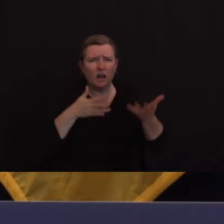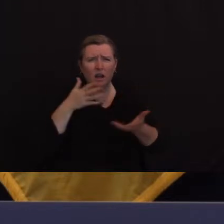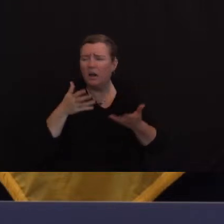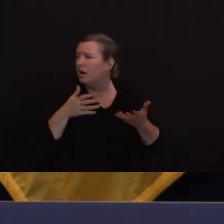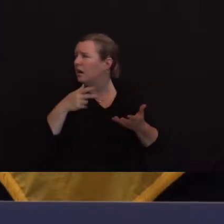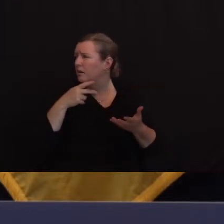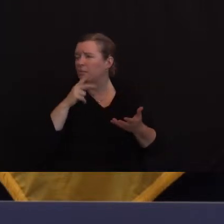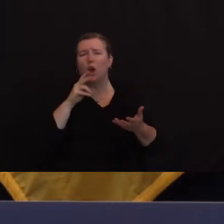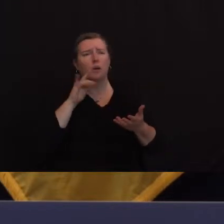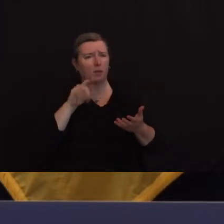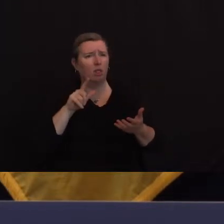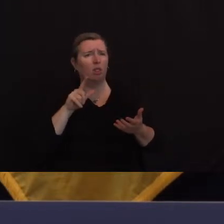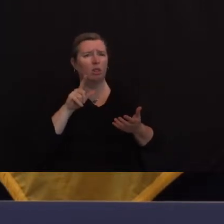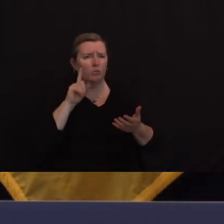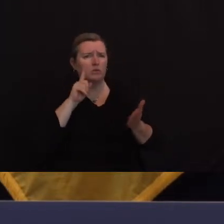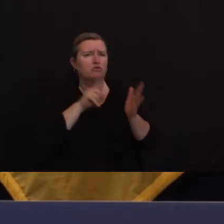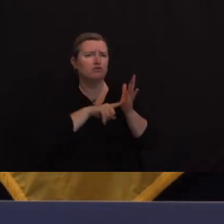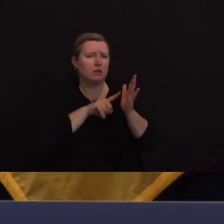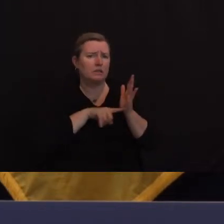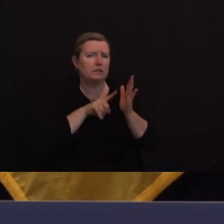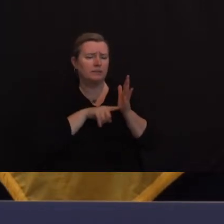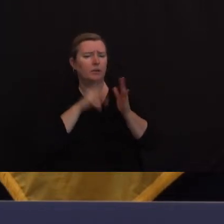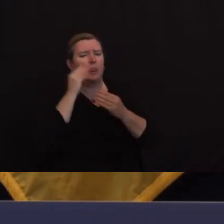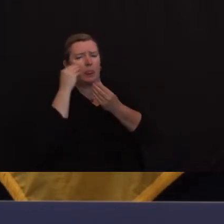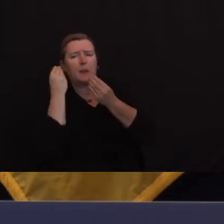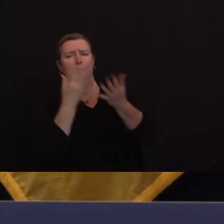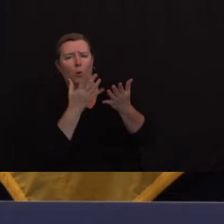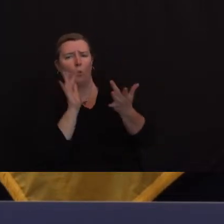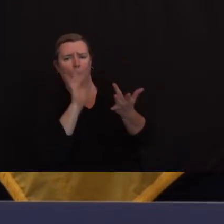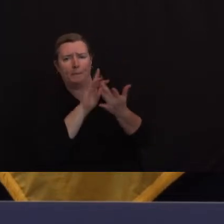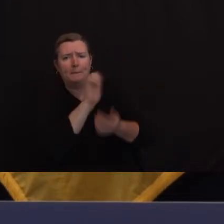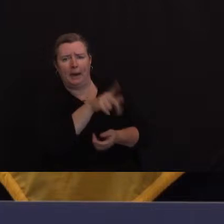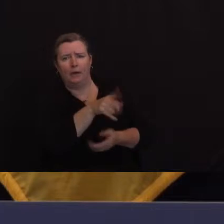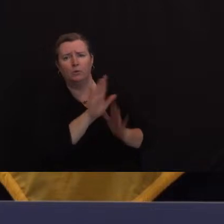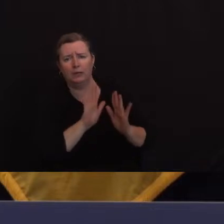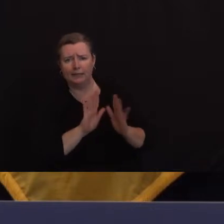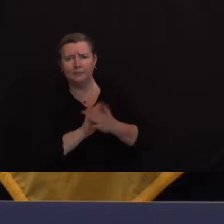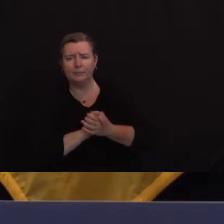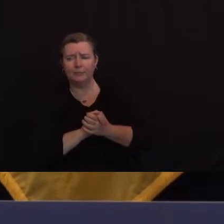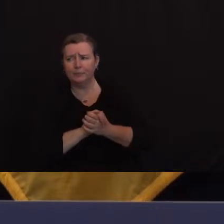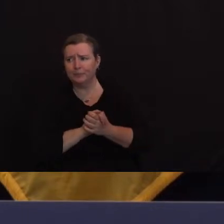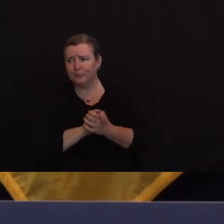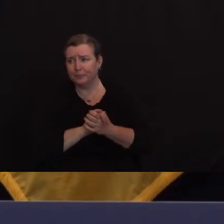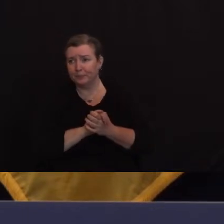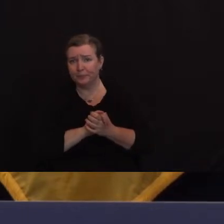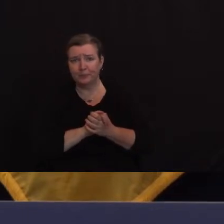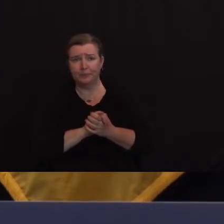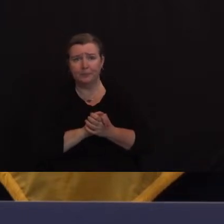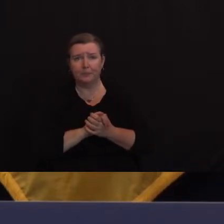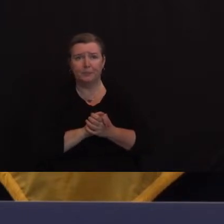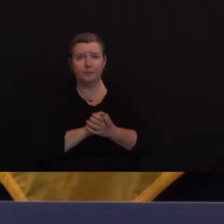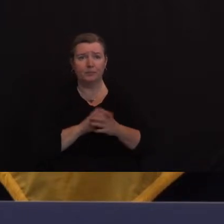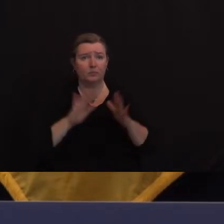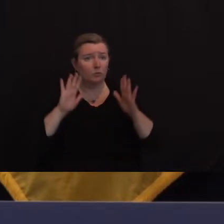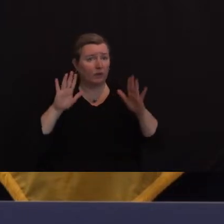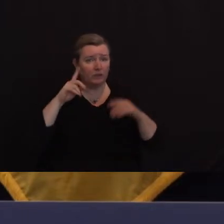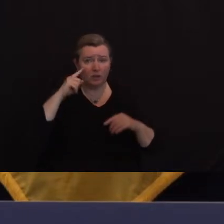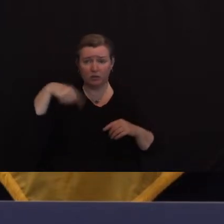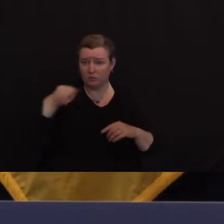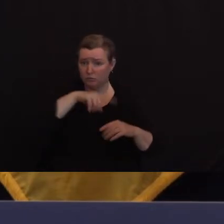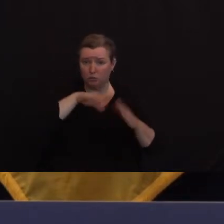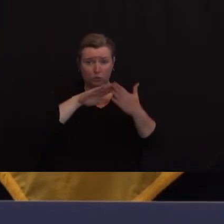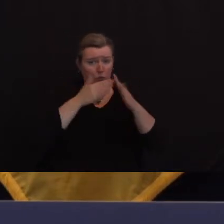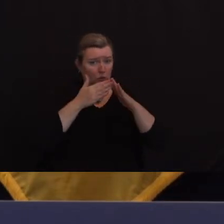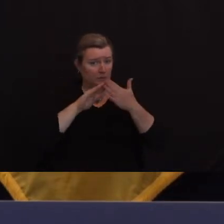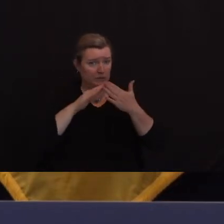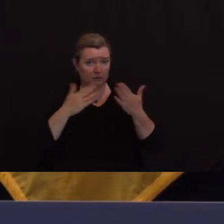But that, by the way, that's a great program. And it's a game changer in the communities where it exists and now will re-exist, which is